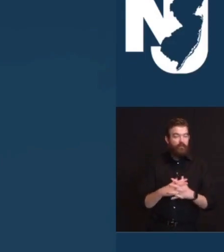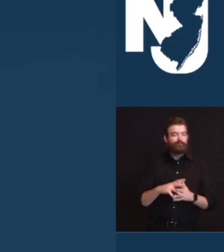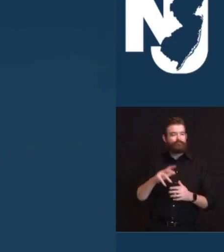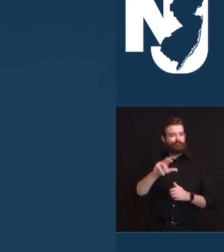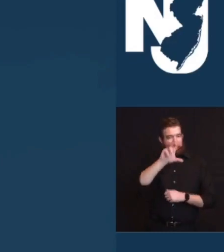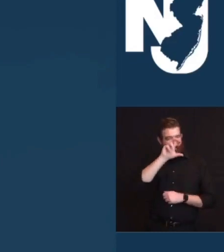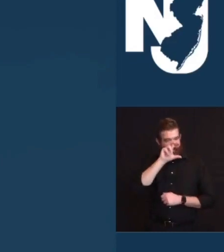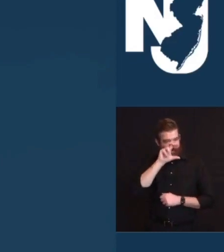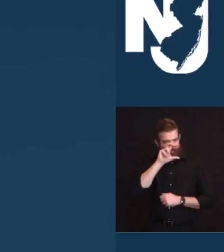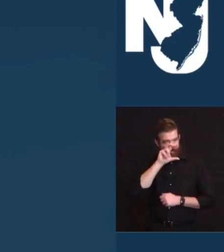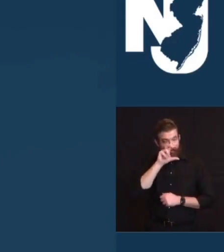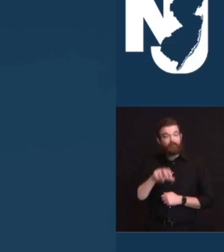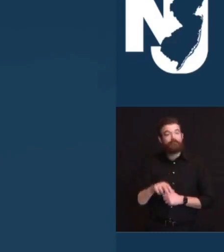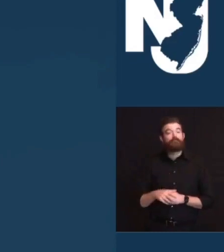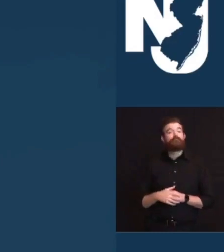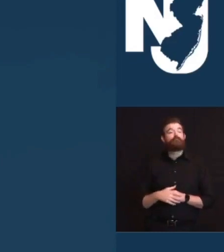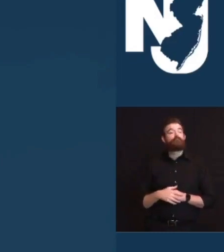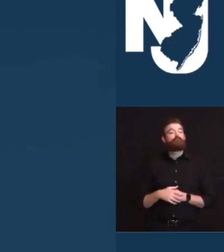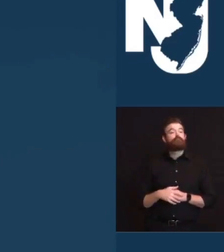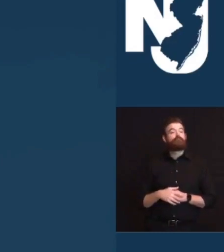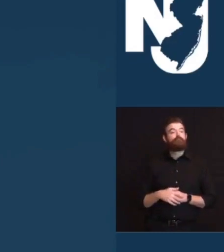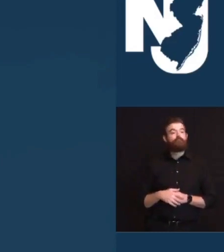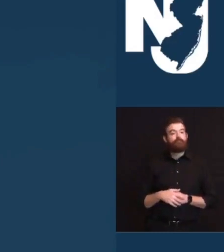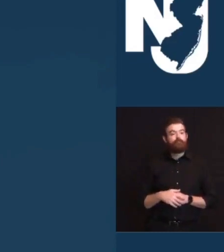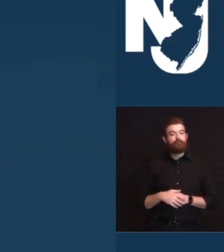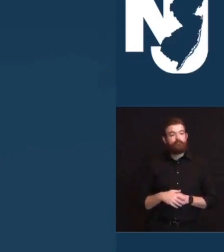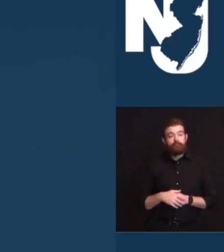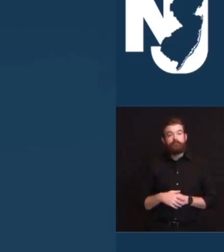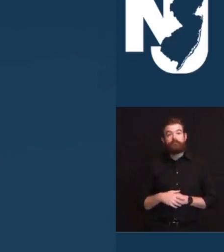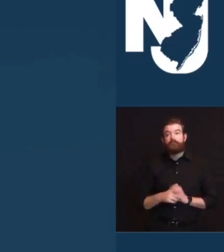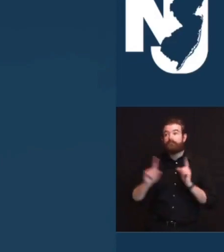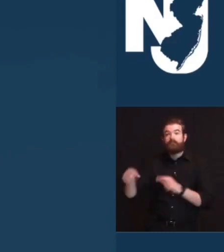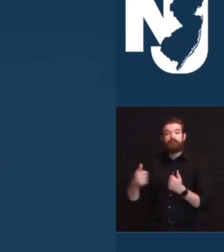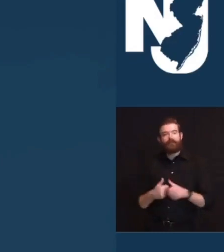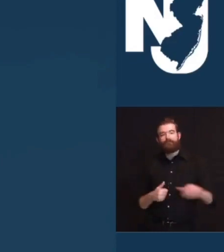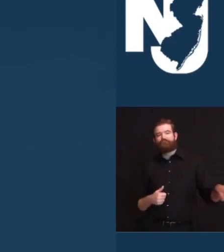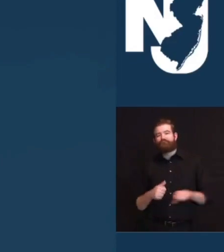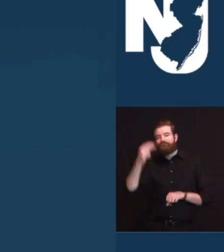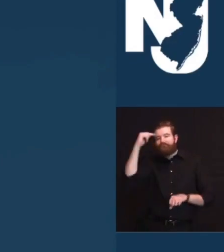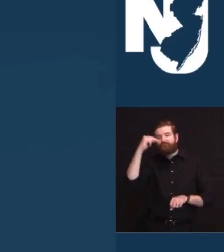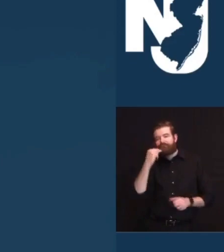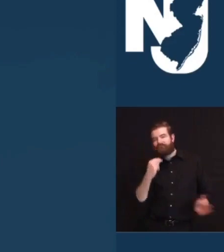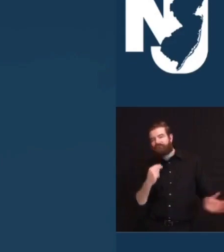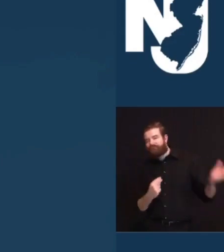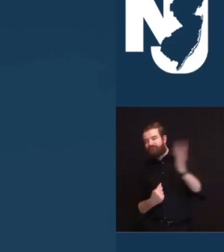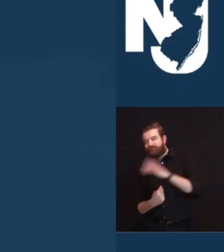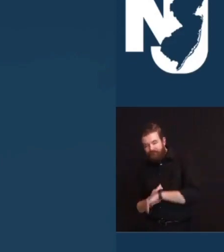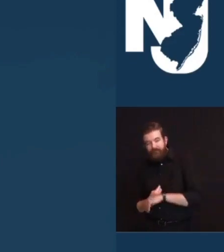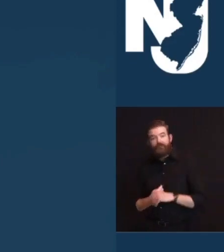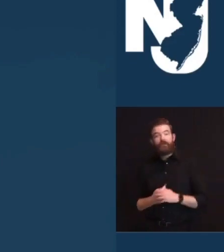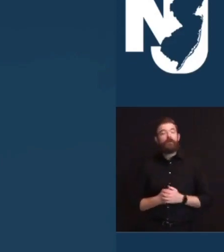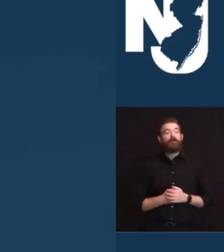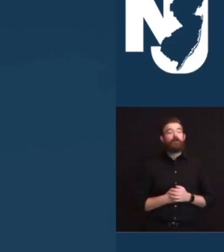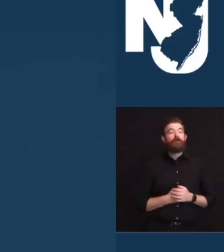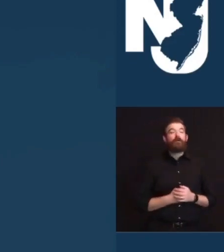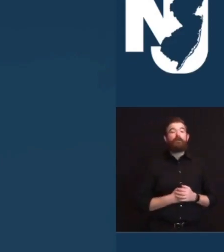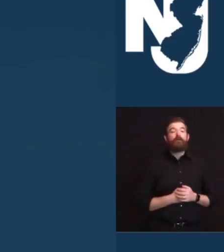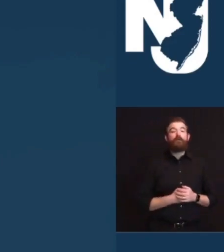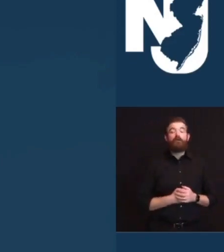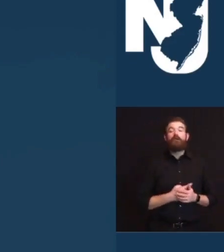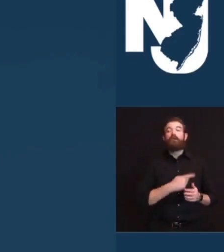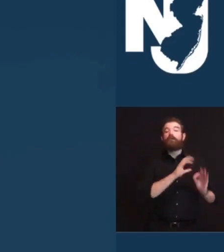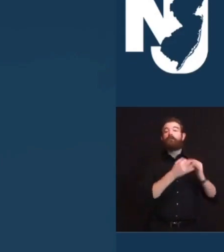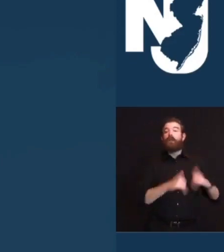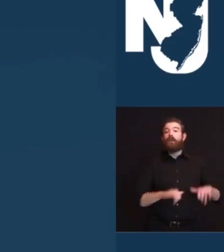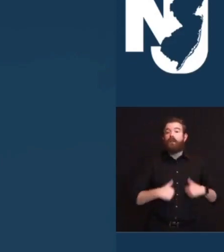to games whenever he could. John leaves behind his sisters Marie, and I had the great honor of speaking with Marie at the end of